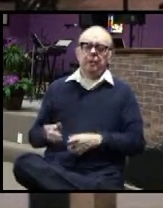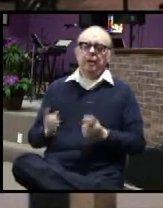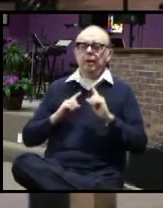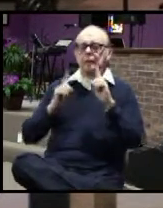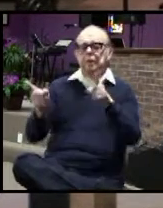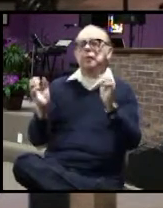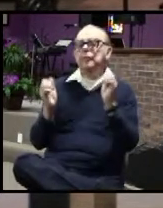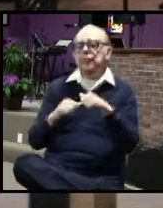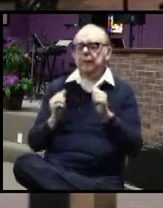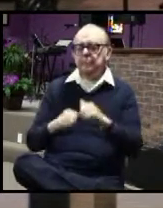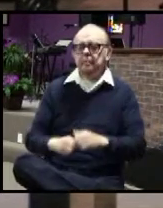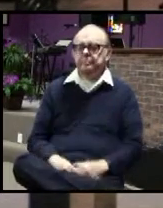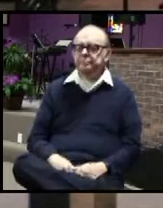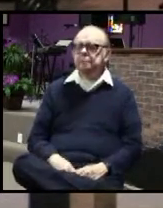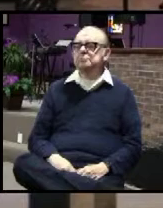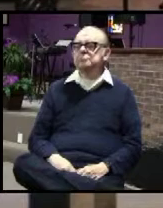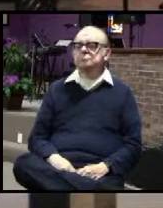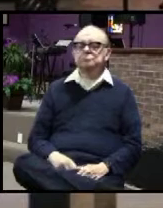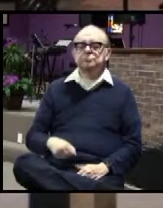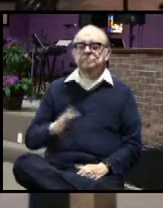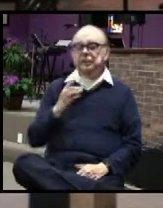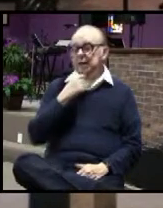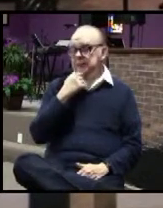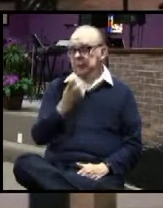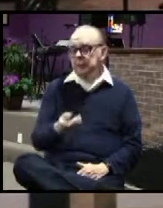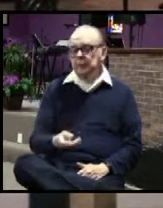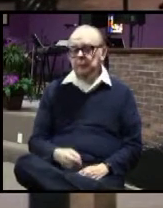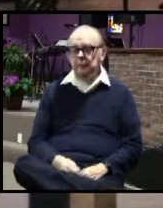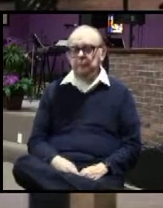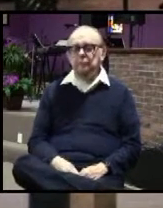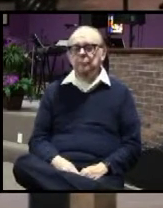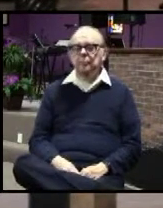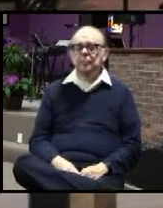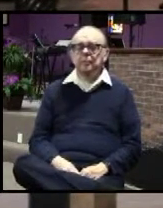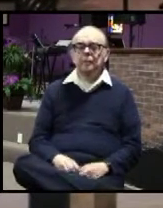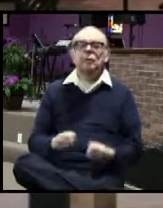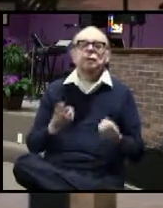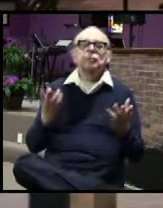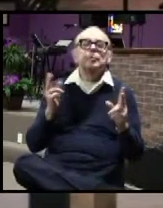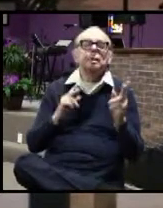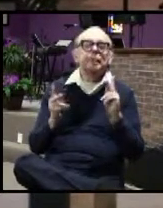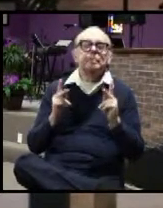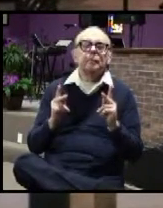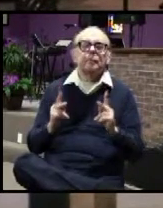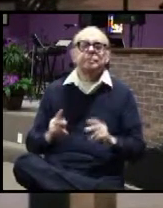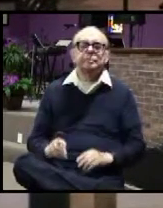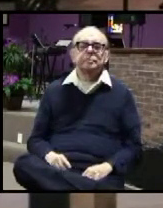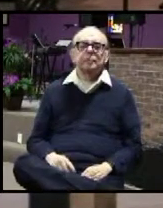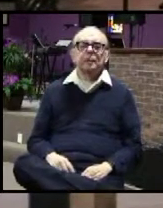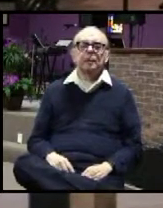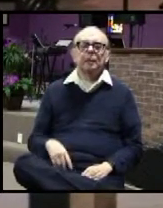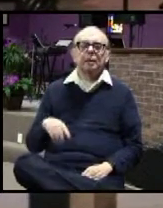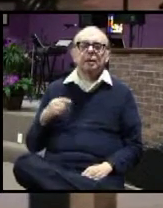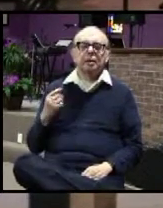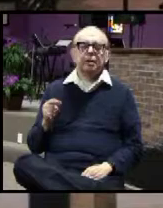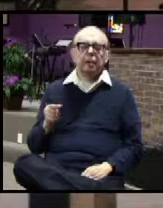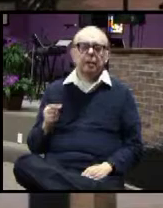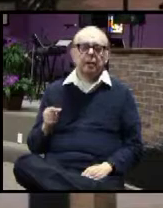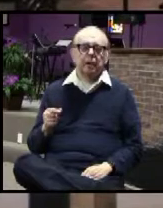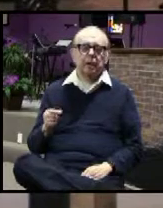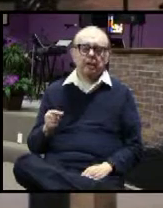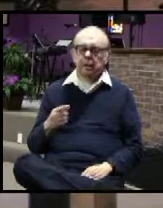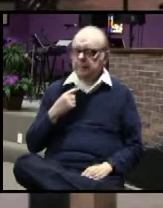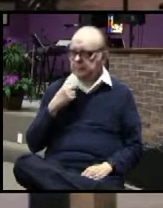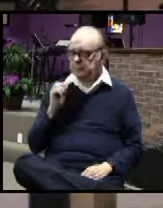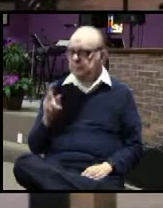fight. And God says, too many, Gideon. So Gideon